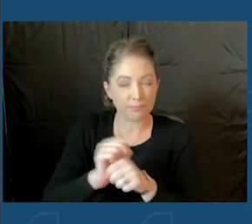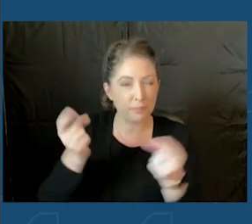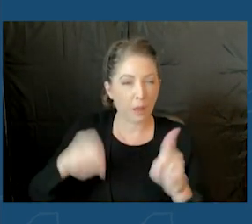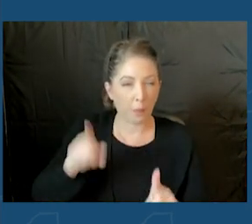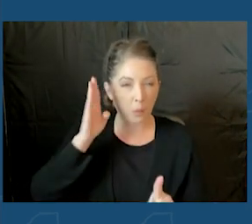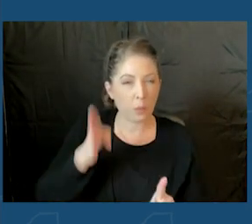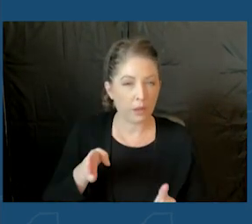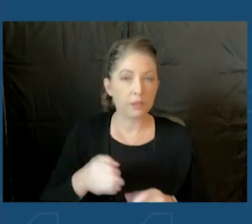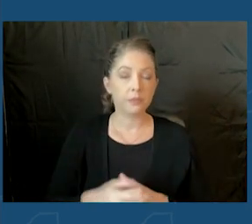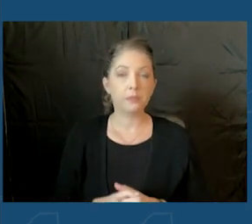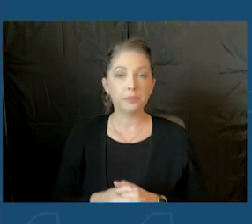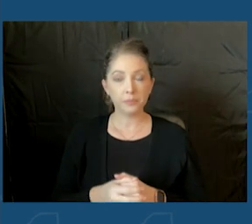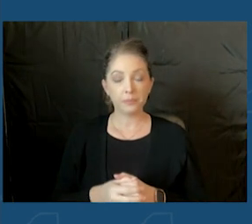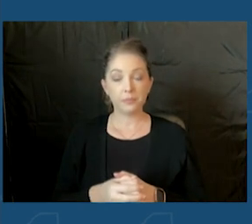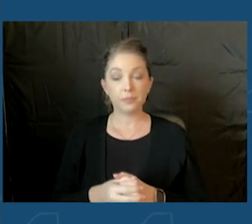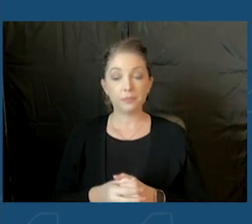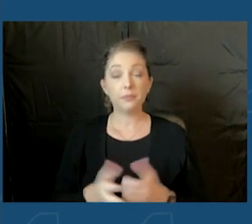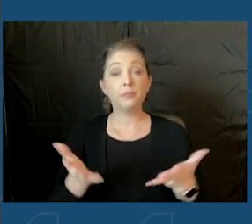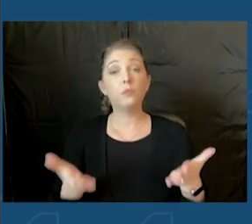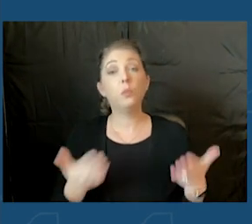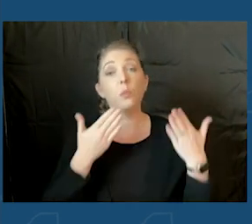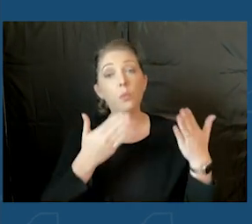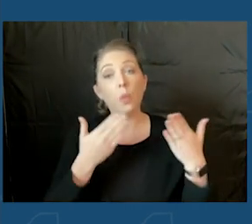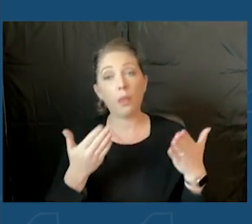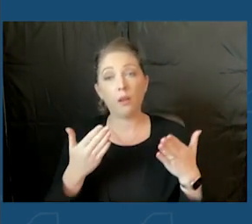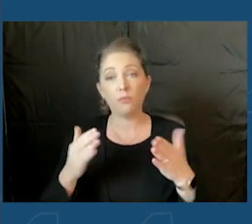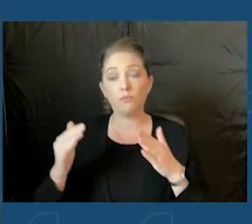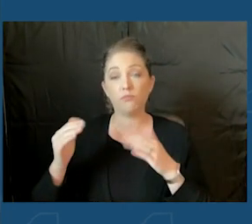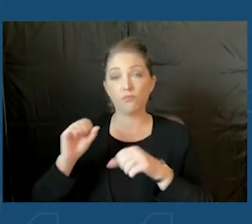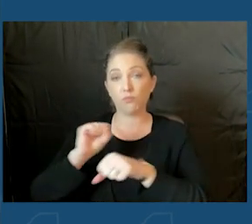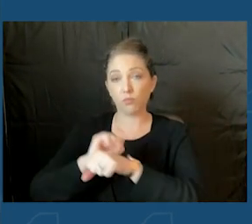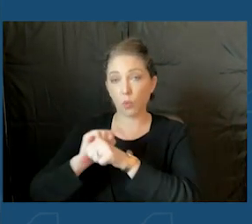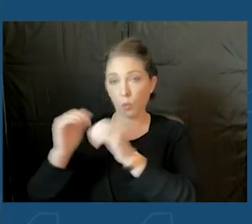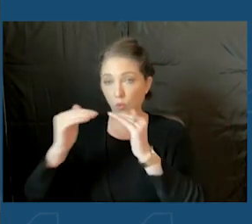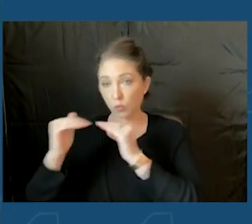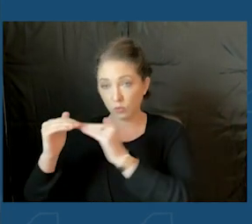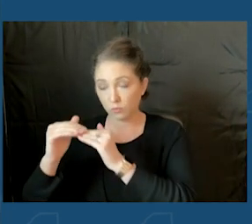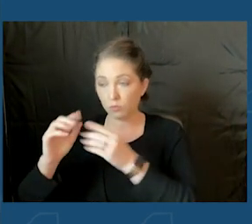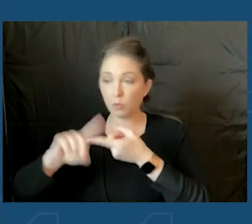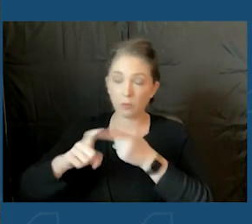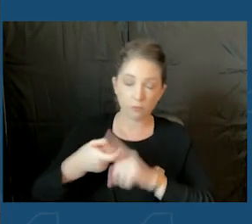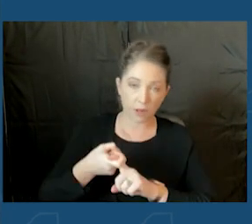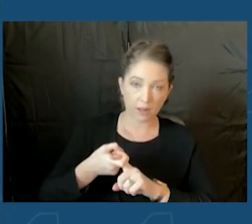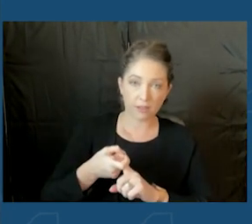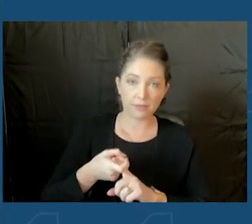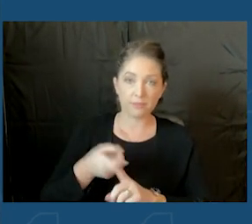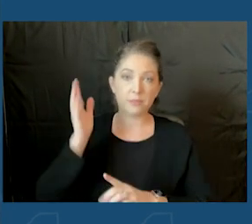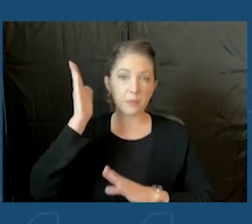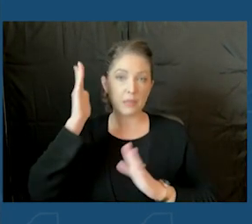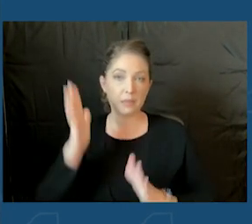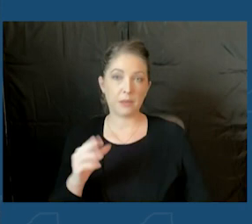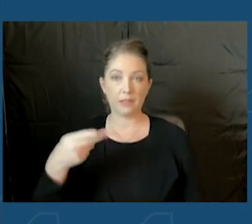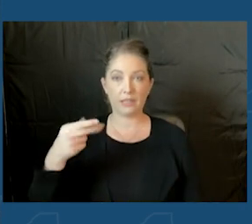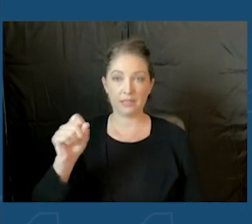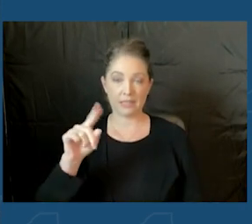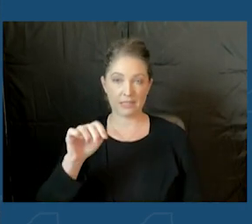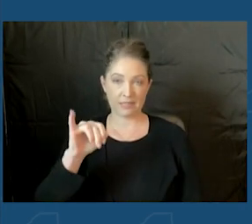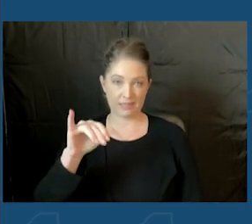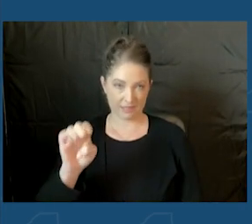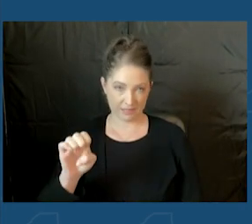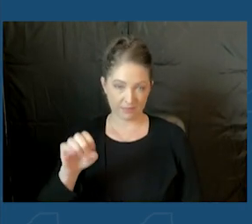to thank my colleague and friend, Speaker Hastie, who is always